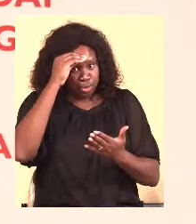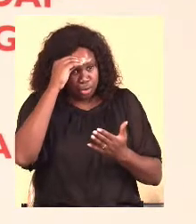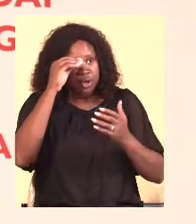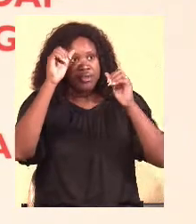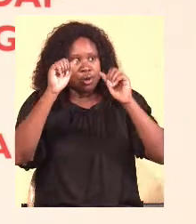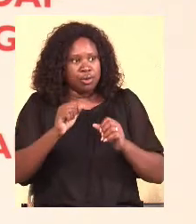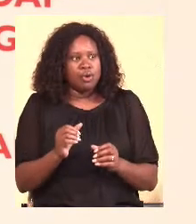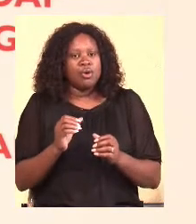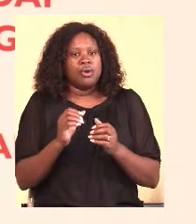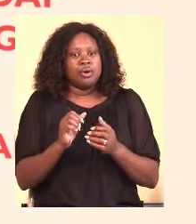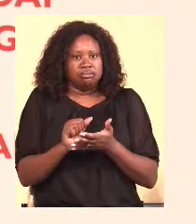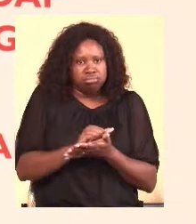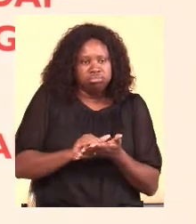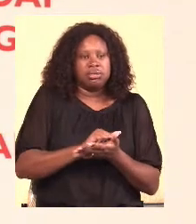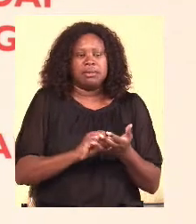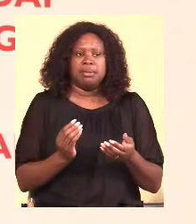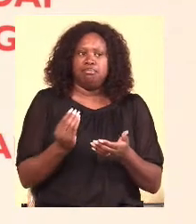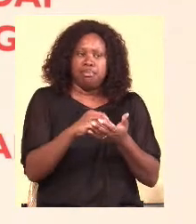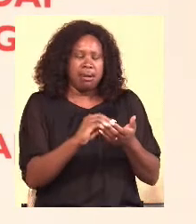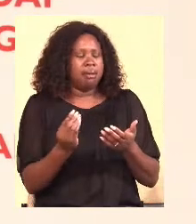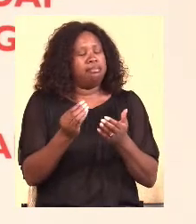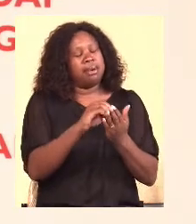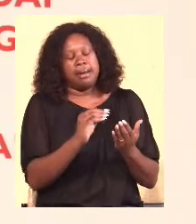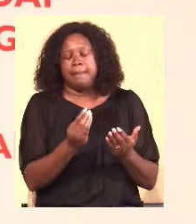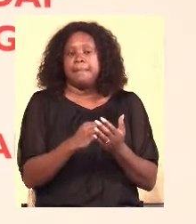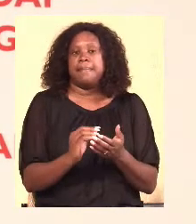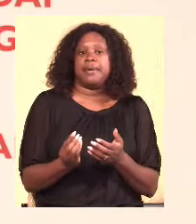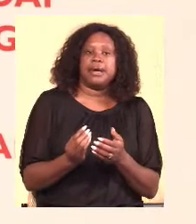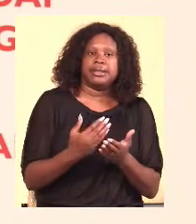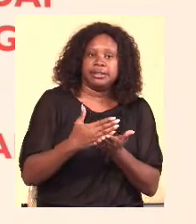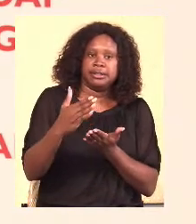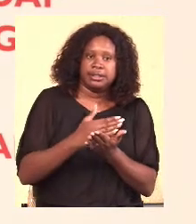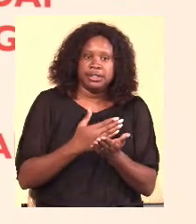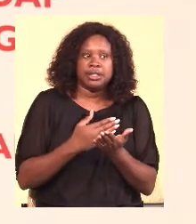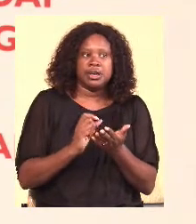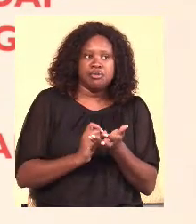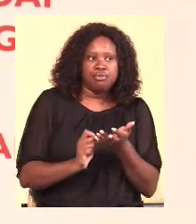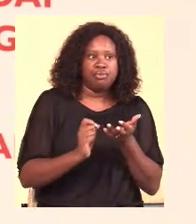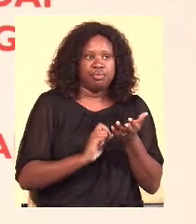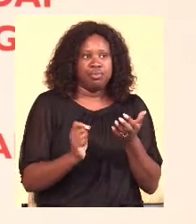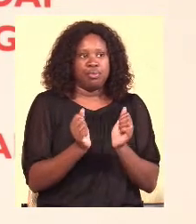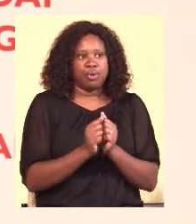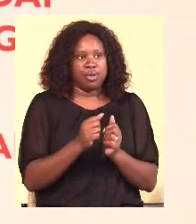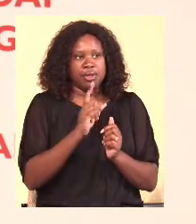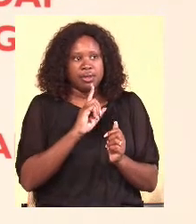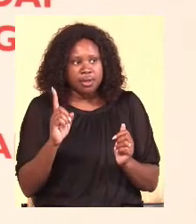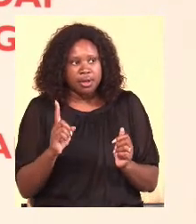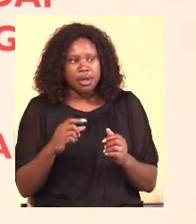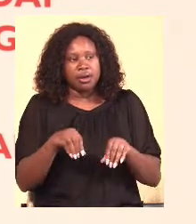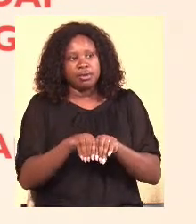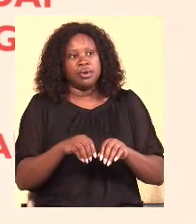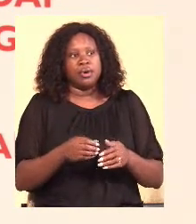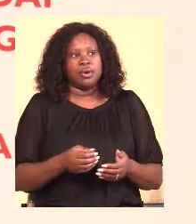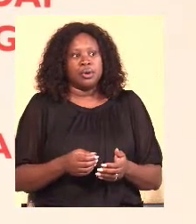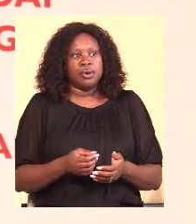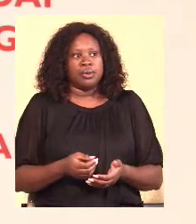their assignments and be able to share notes with their lecturers and do possible assessments